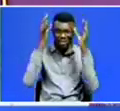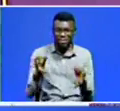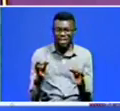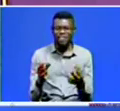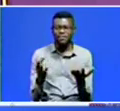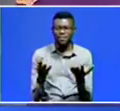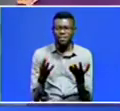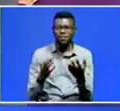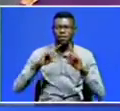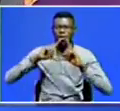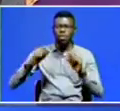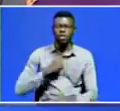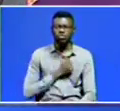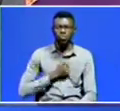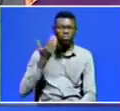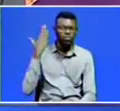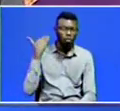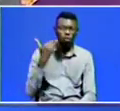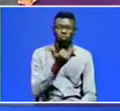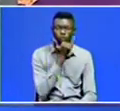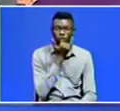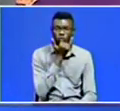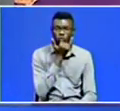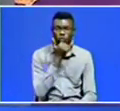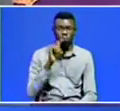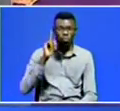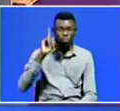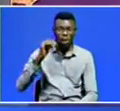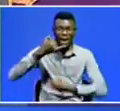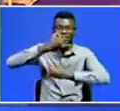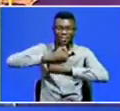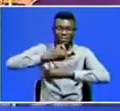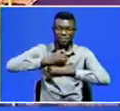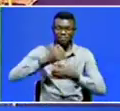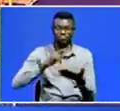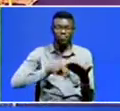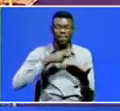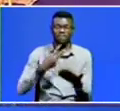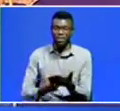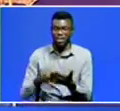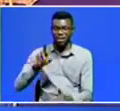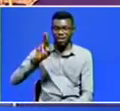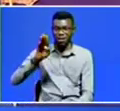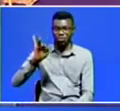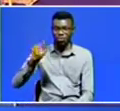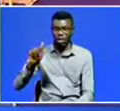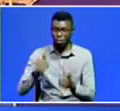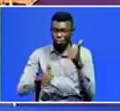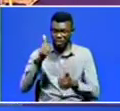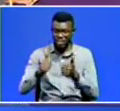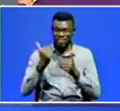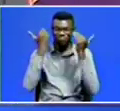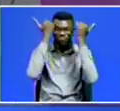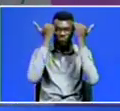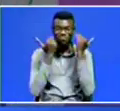the things we did. There is one institution that has failed Rubia. Allow me to say it, the judiciary of the Republic